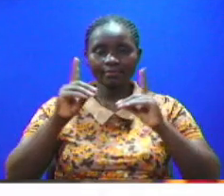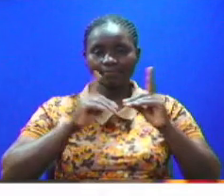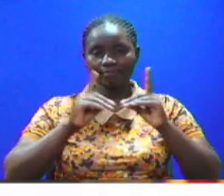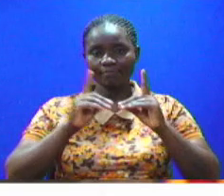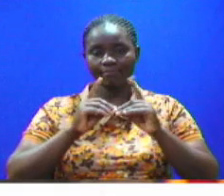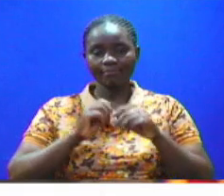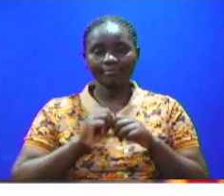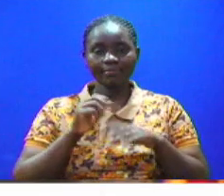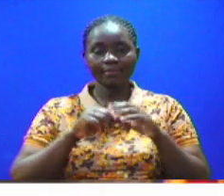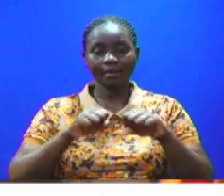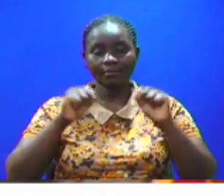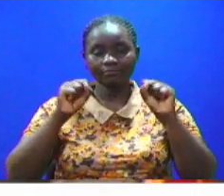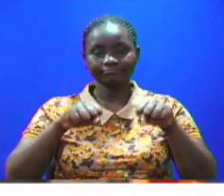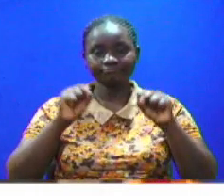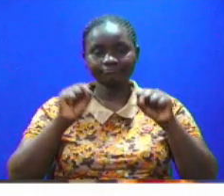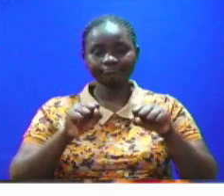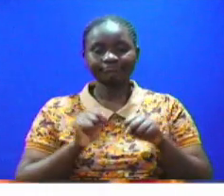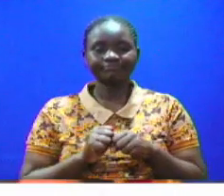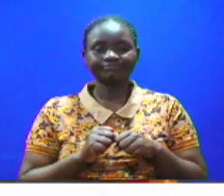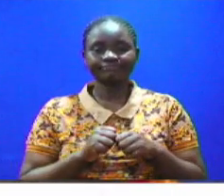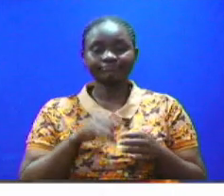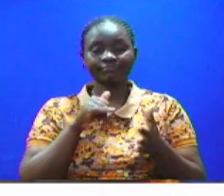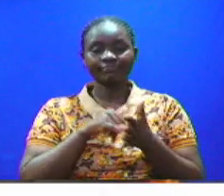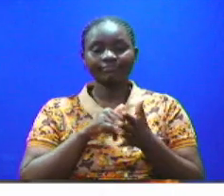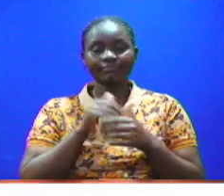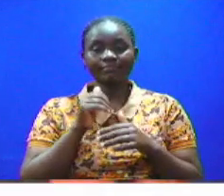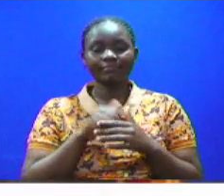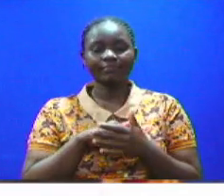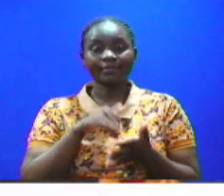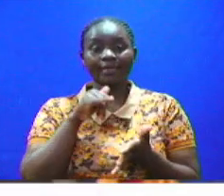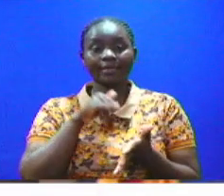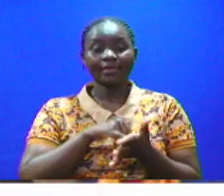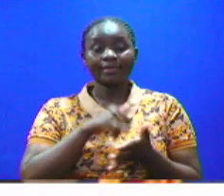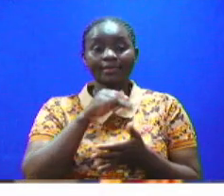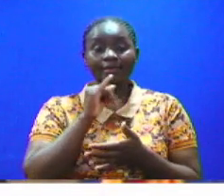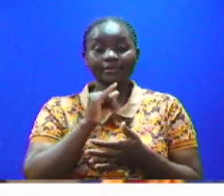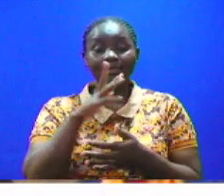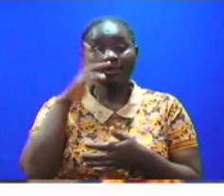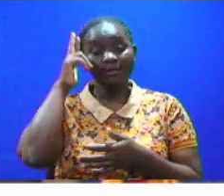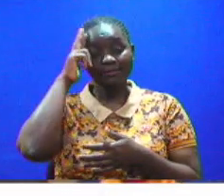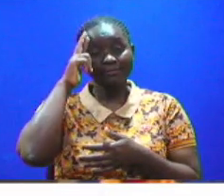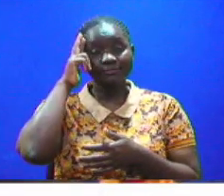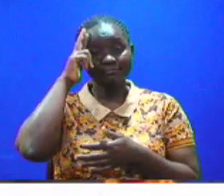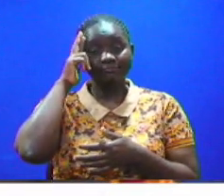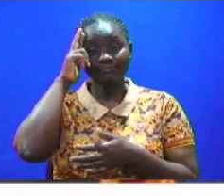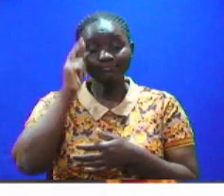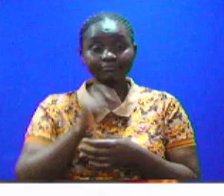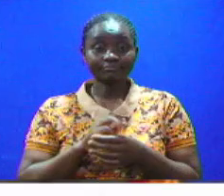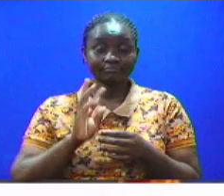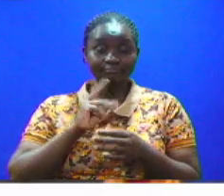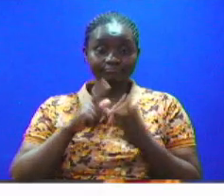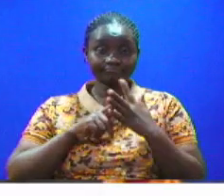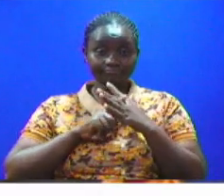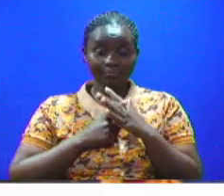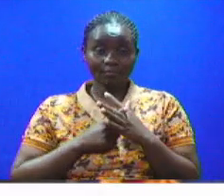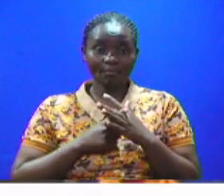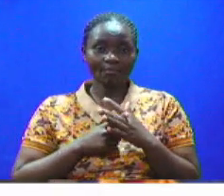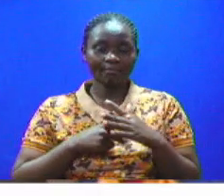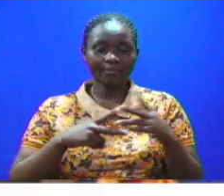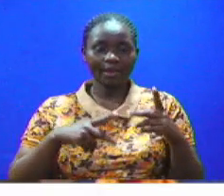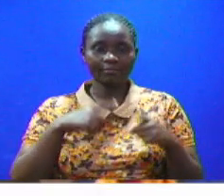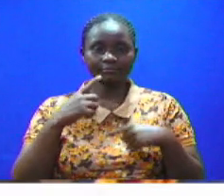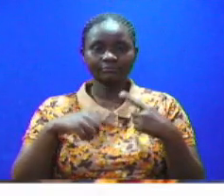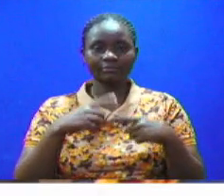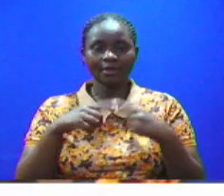amicably agreed. And it is because of that reason that we started working on the process that we began